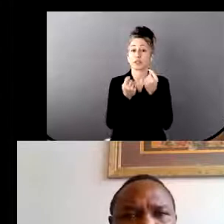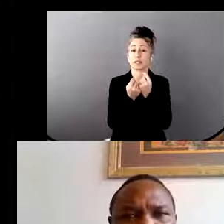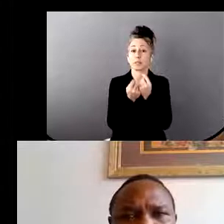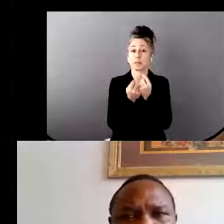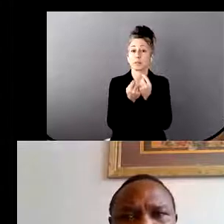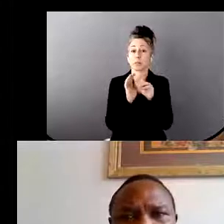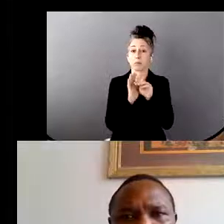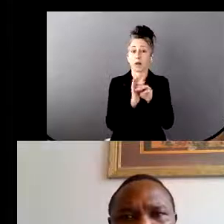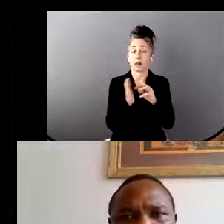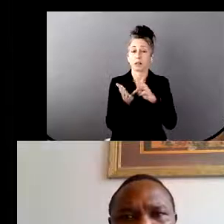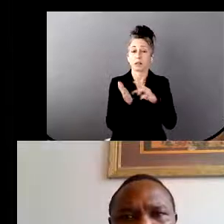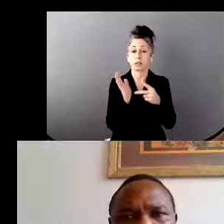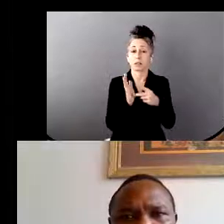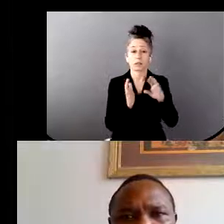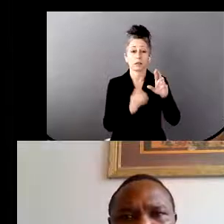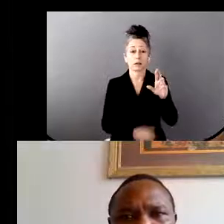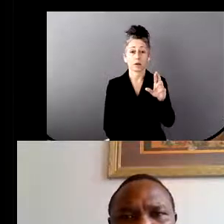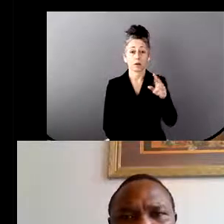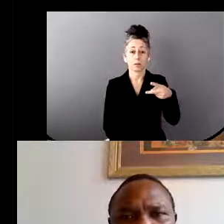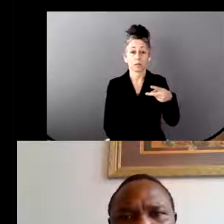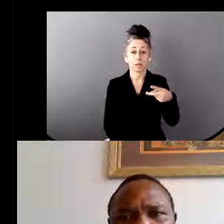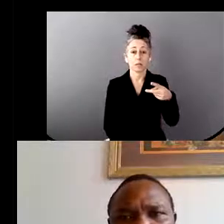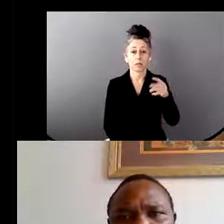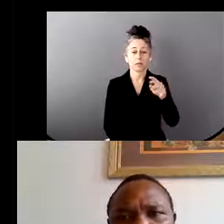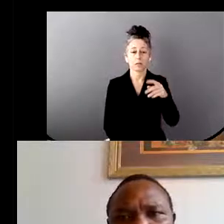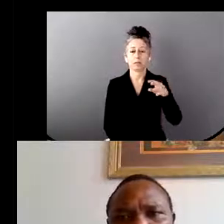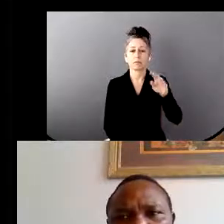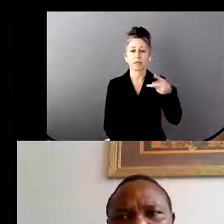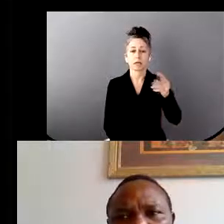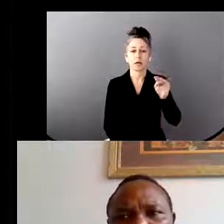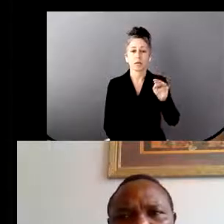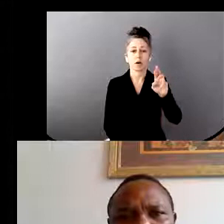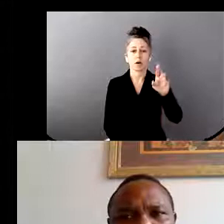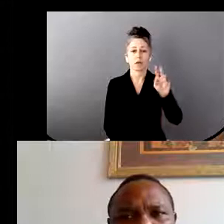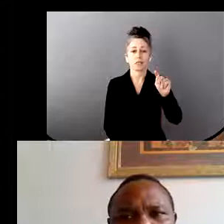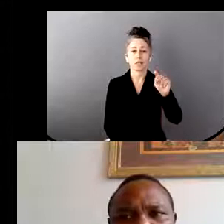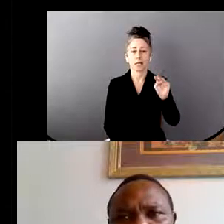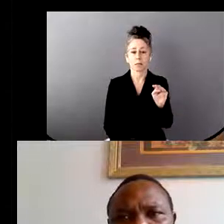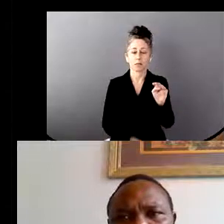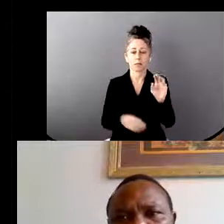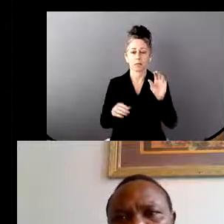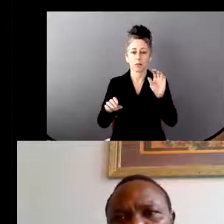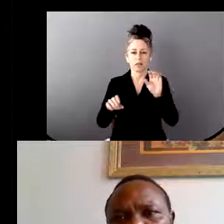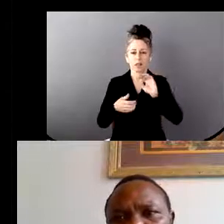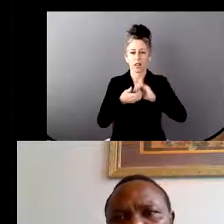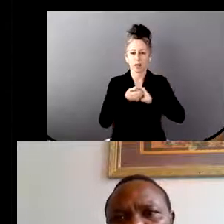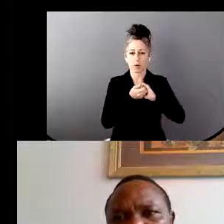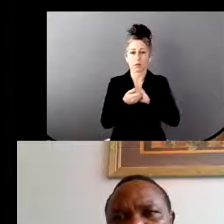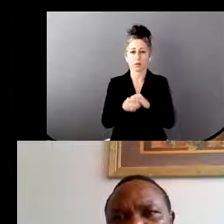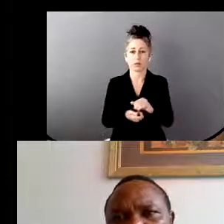call our PMRTM evaluation. Of course, our collaborations are